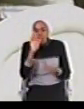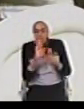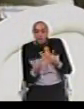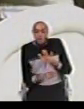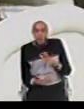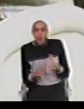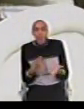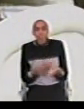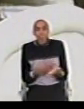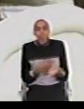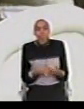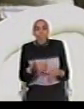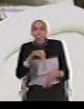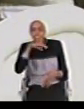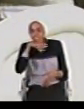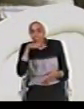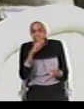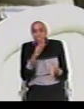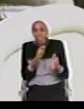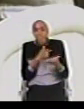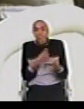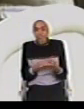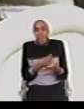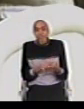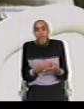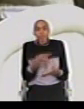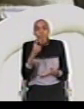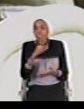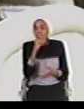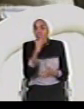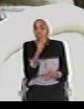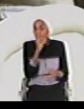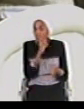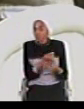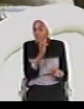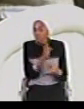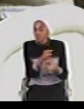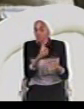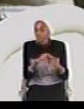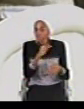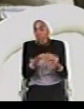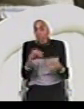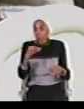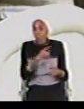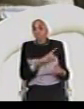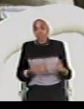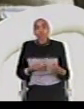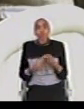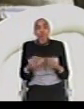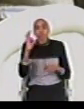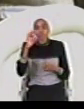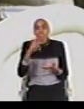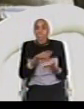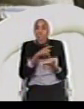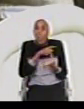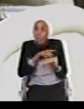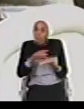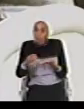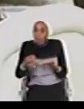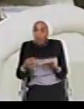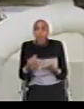an adulterated gospel. They're not faithful to the calling of God to preach the pure gospel